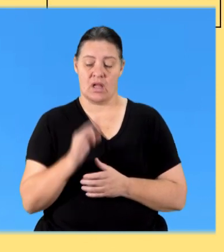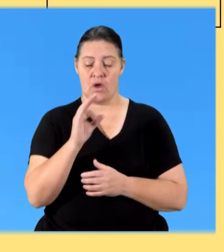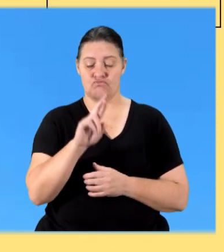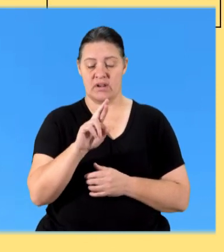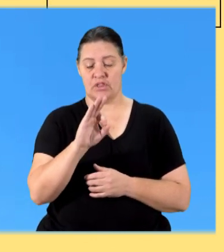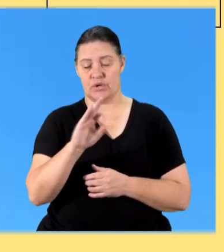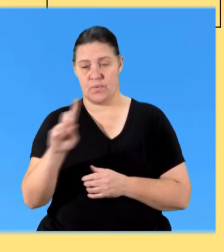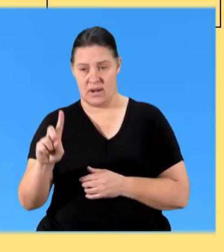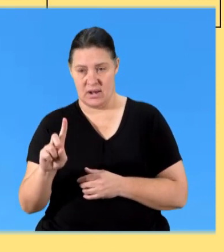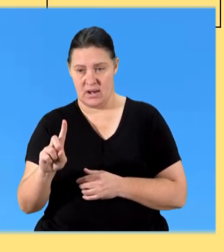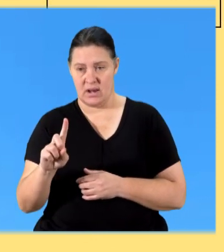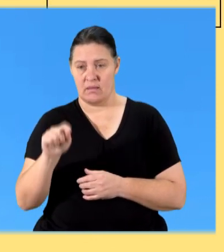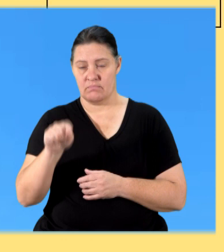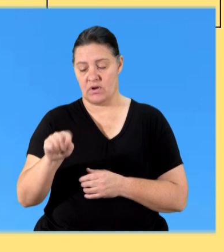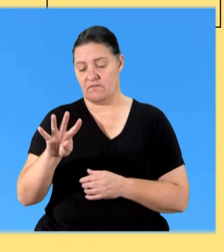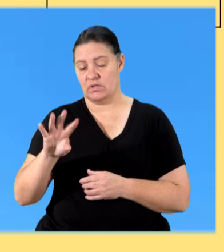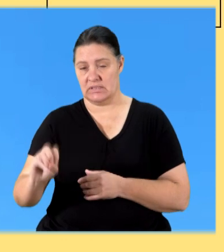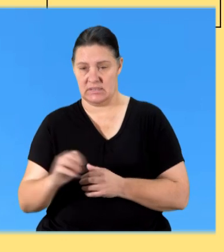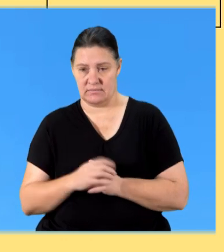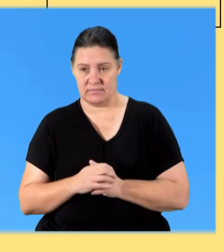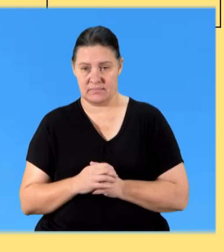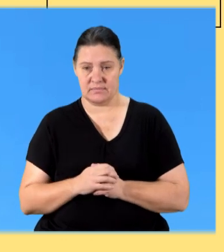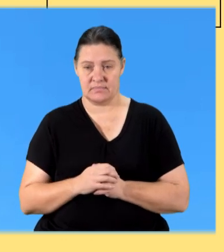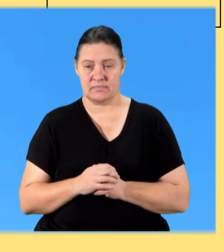31 Rands and 40.